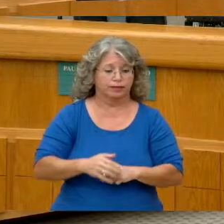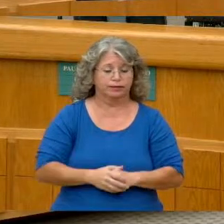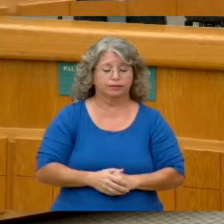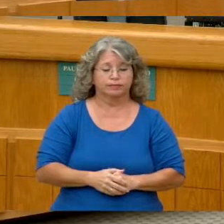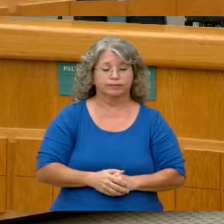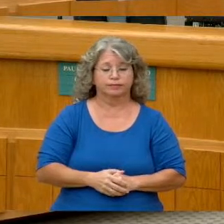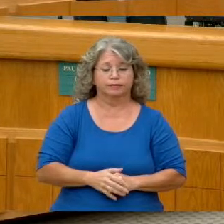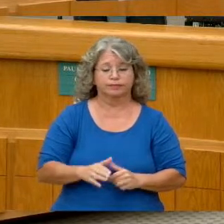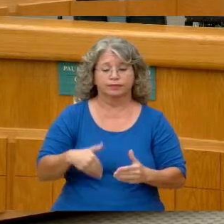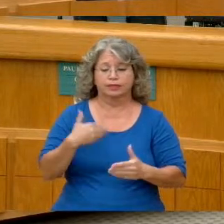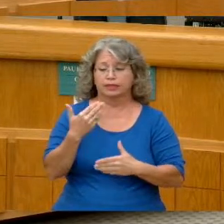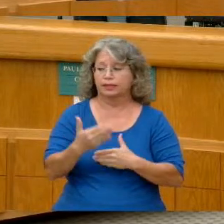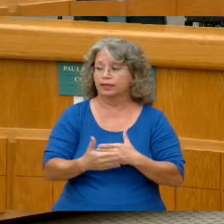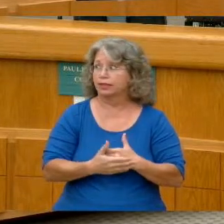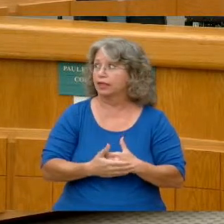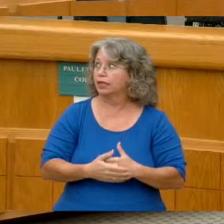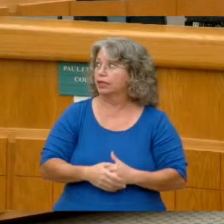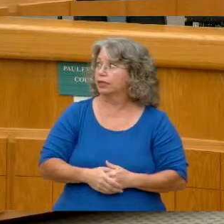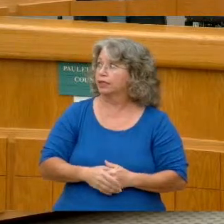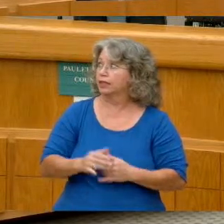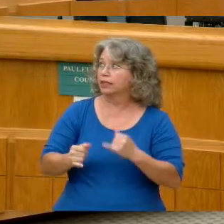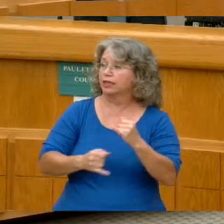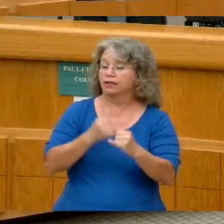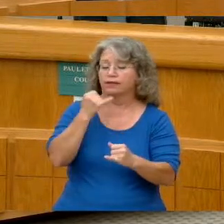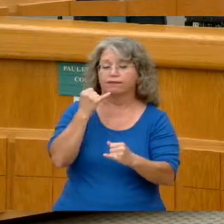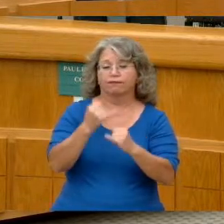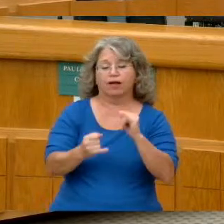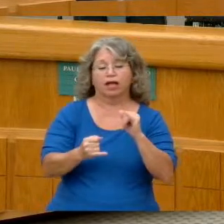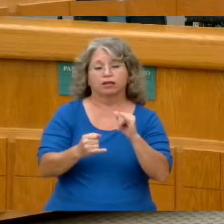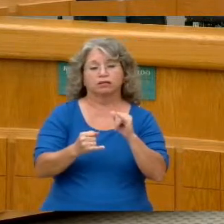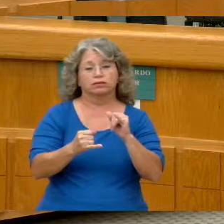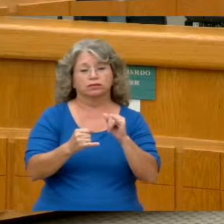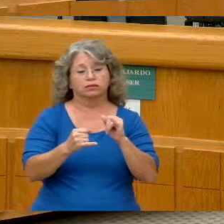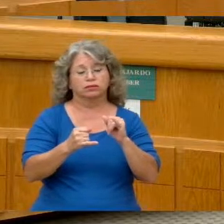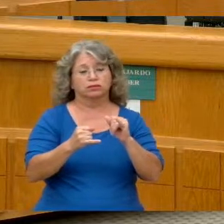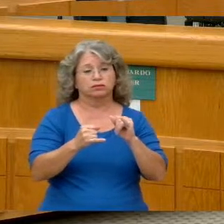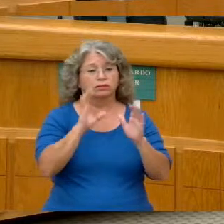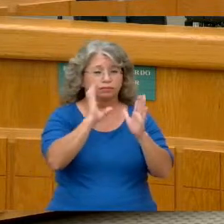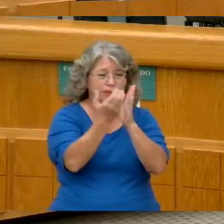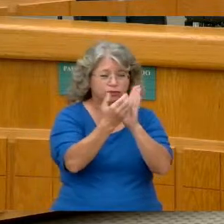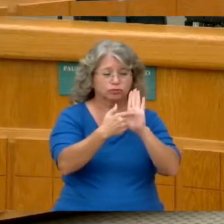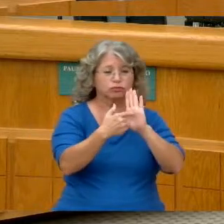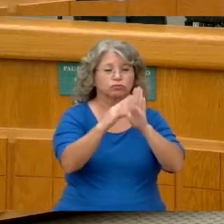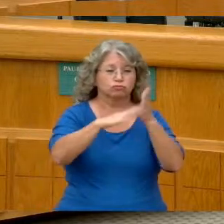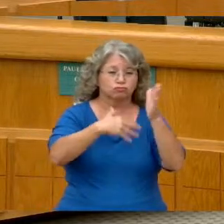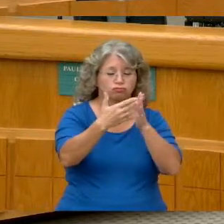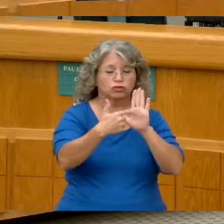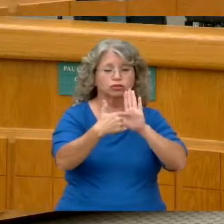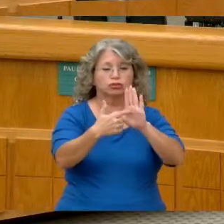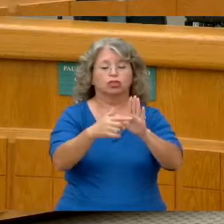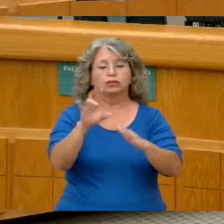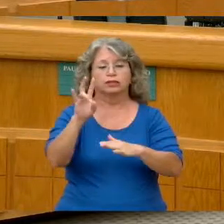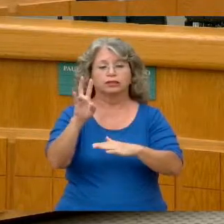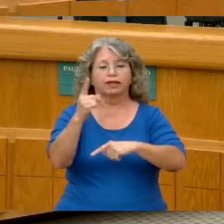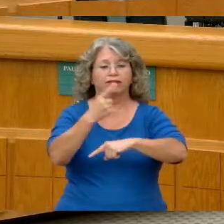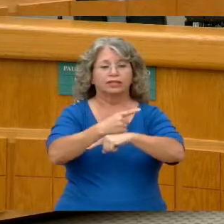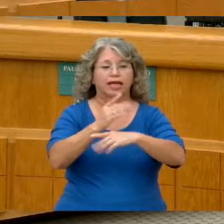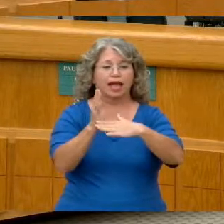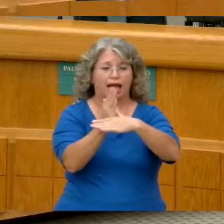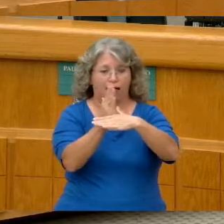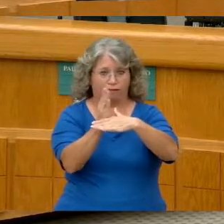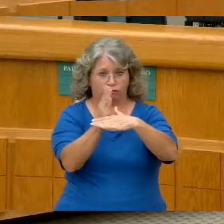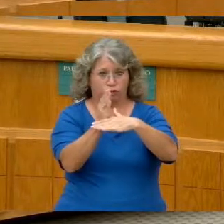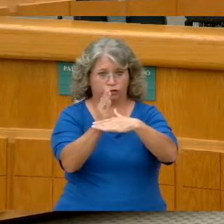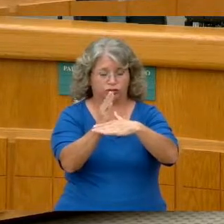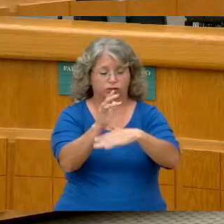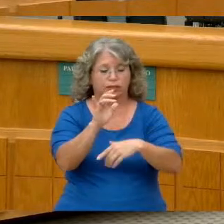Next slide. And the final slide gives you a 7-day average of the COVID-19 cases. And again, this is a